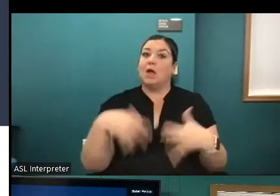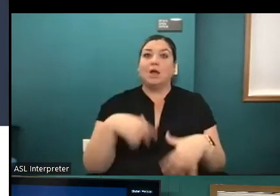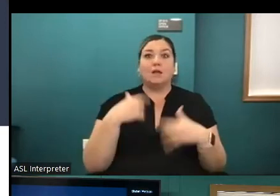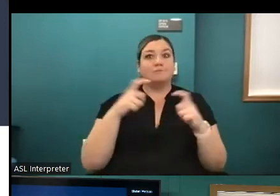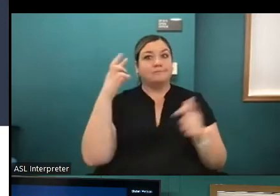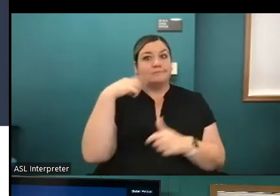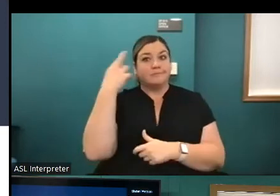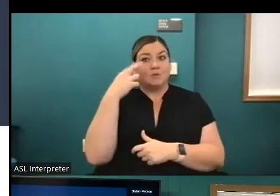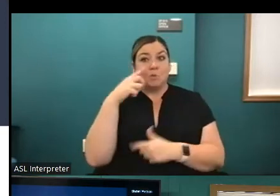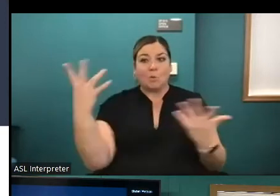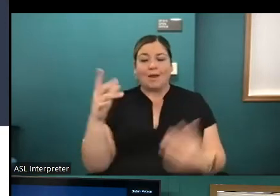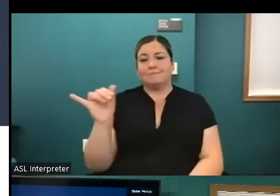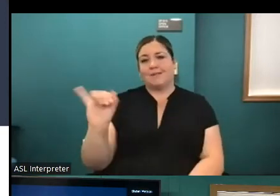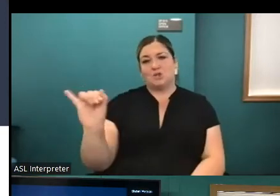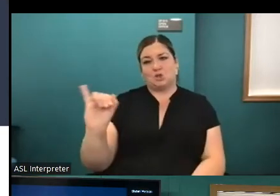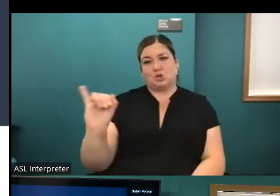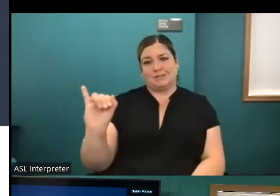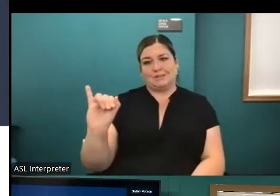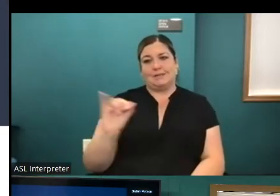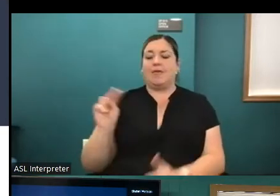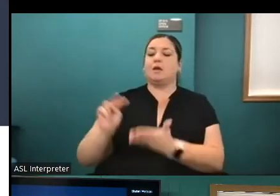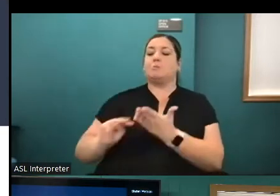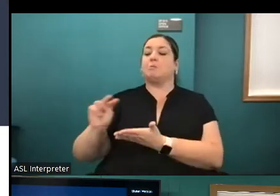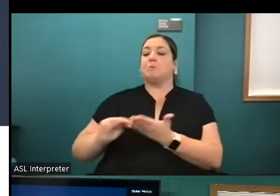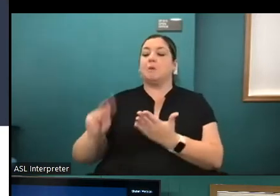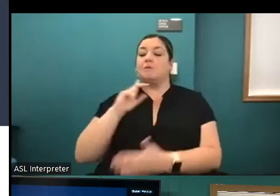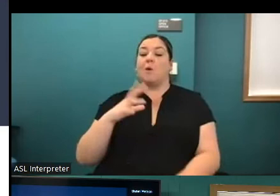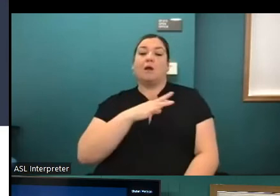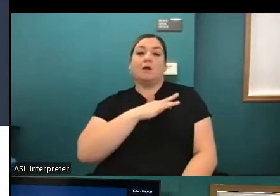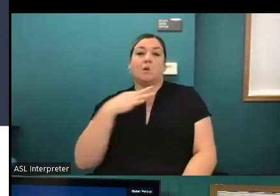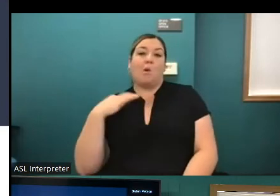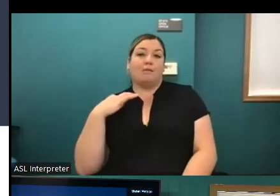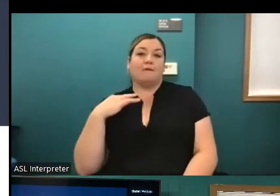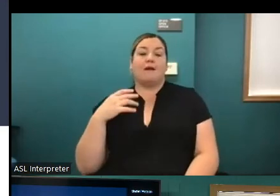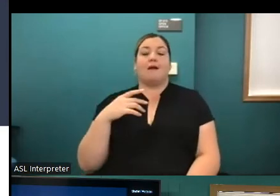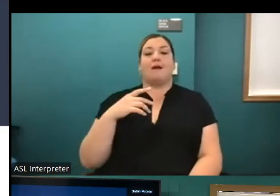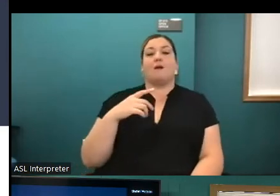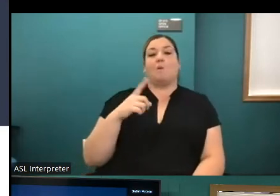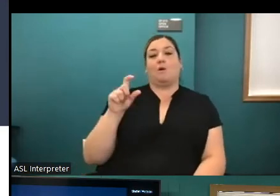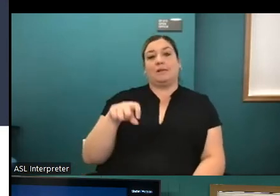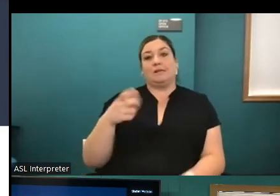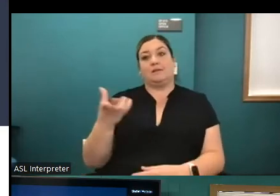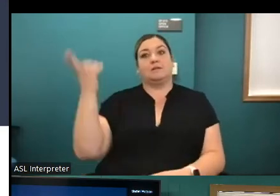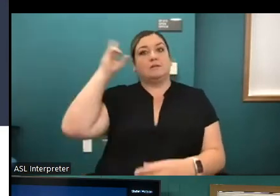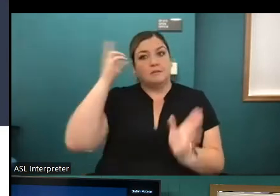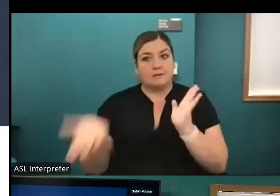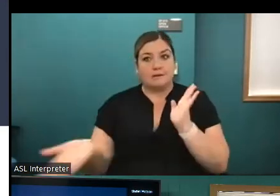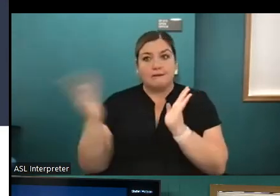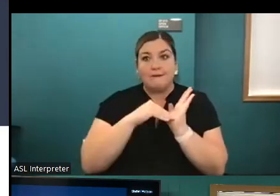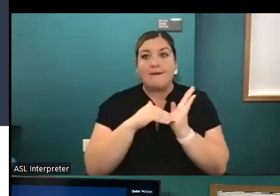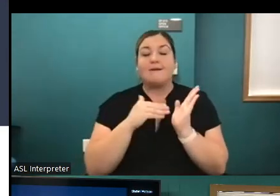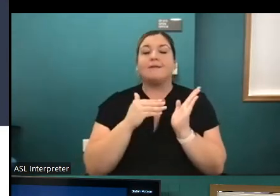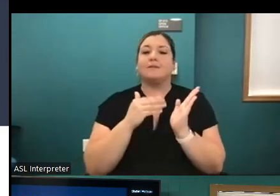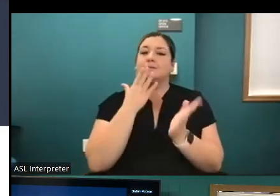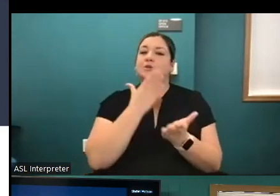do this is insurance. This is what they look at both for candidacy or if we needed to re-implant someone or whatever. But it's also a good way